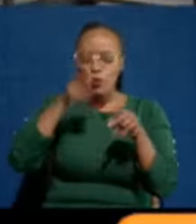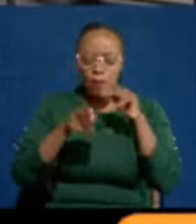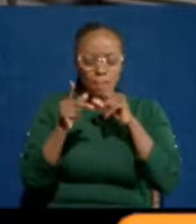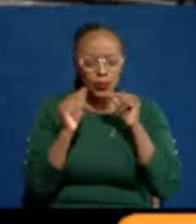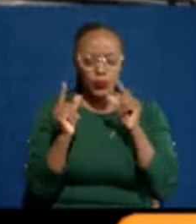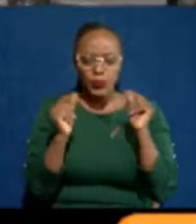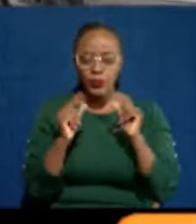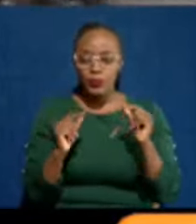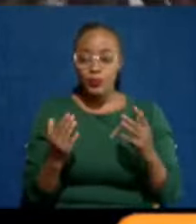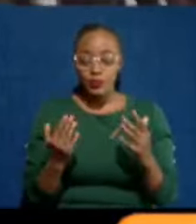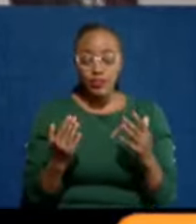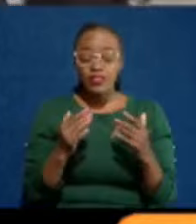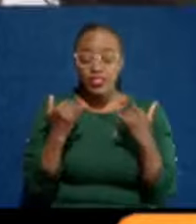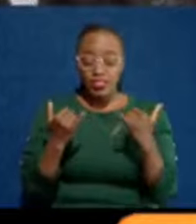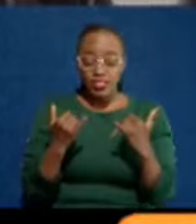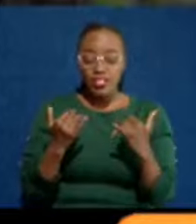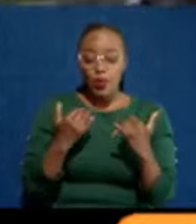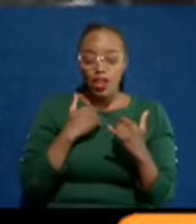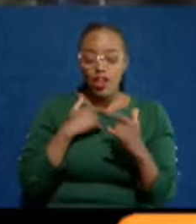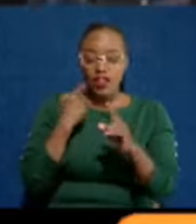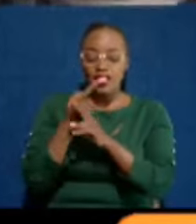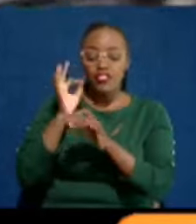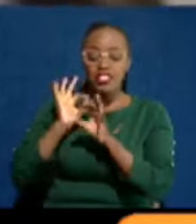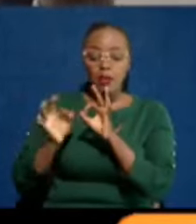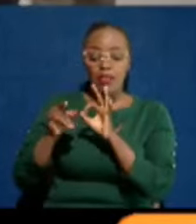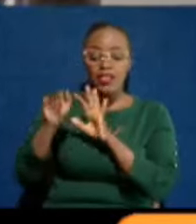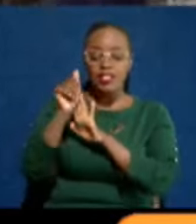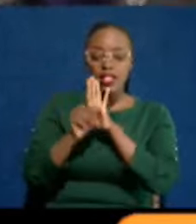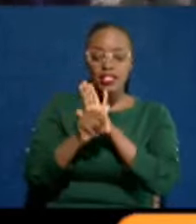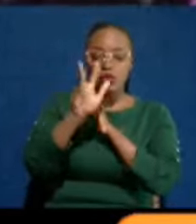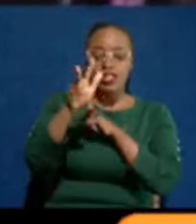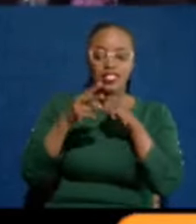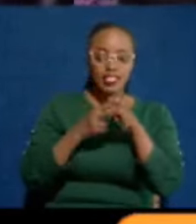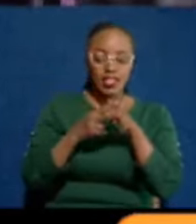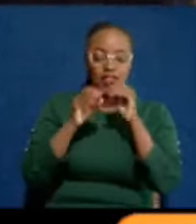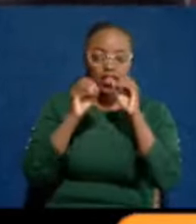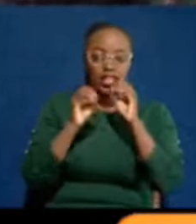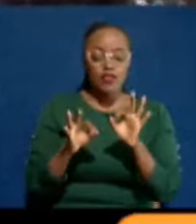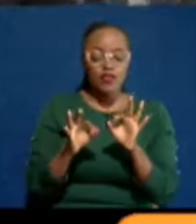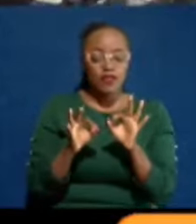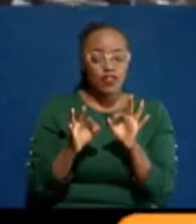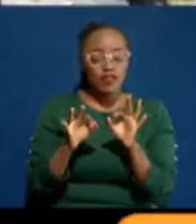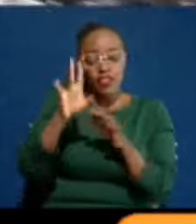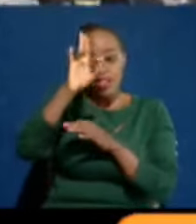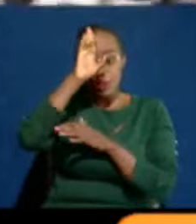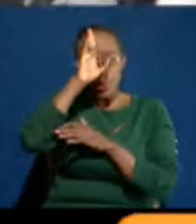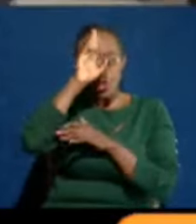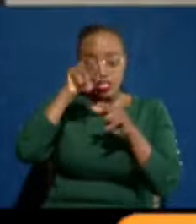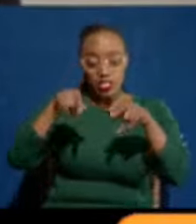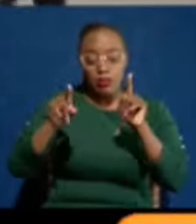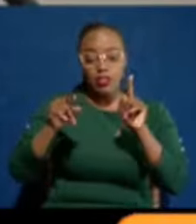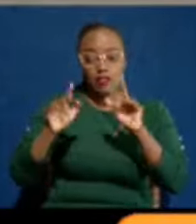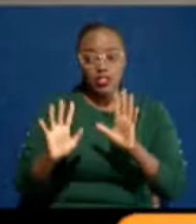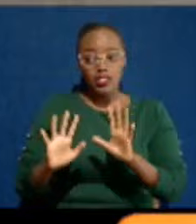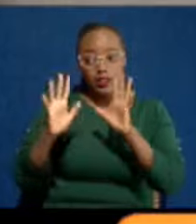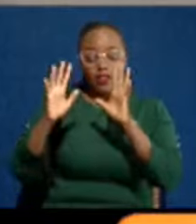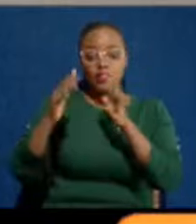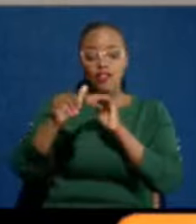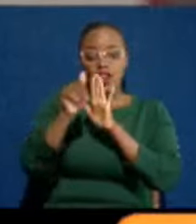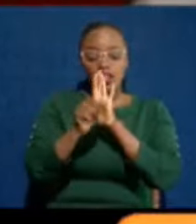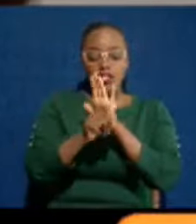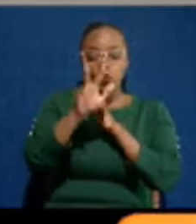they were immediately dispersed. So we have a different interpretation of Article 37 if the police celebration of Article